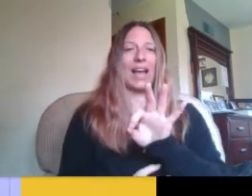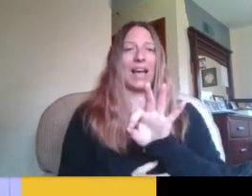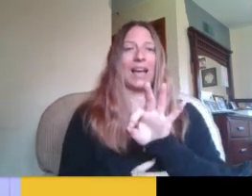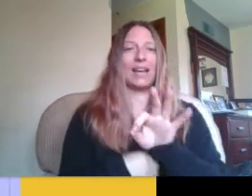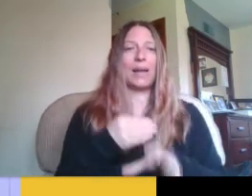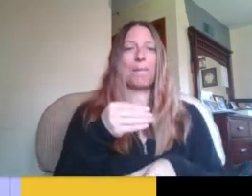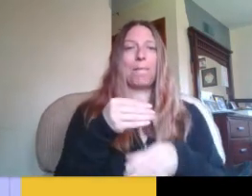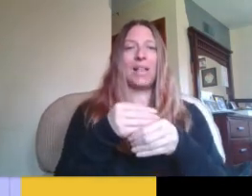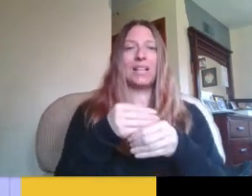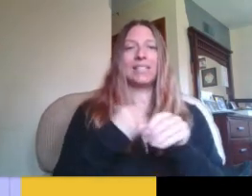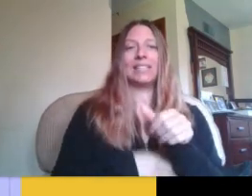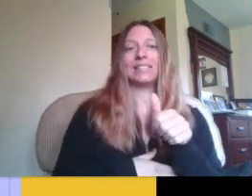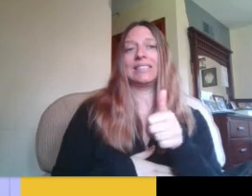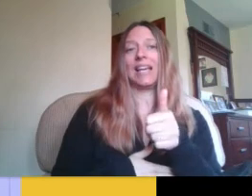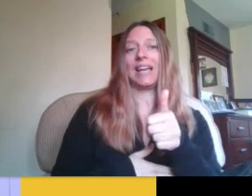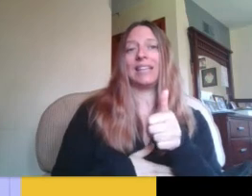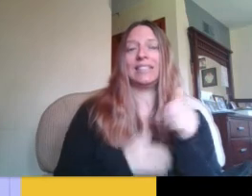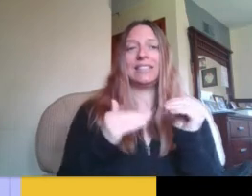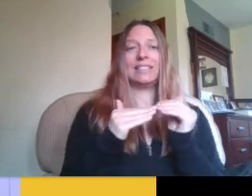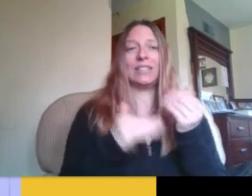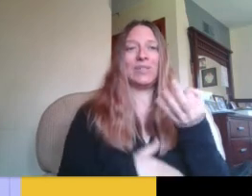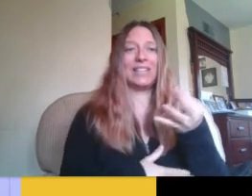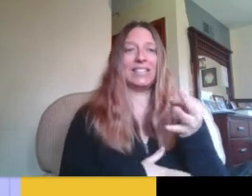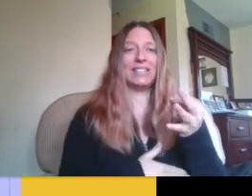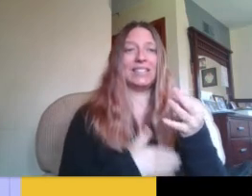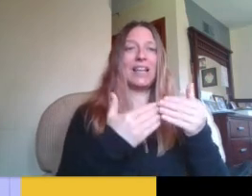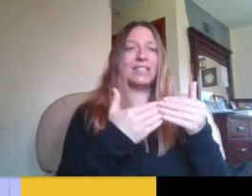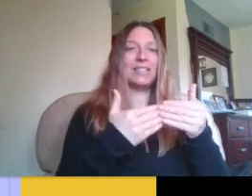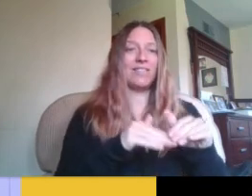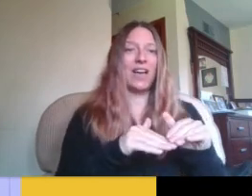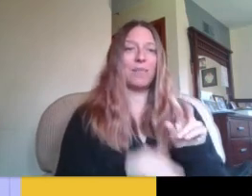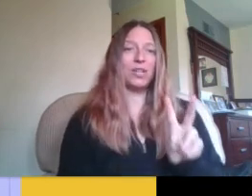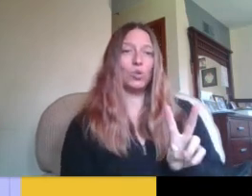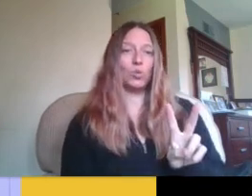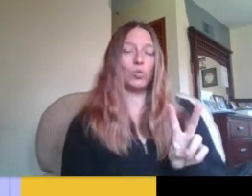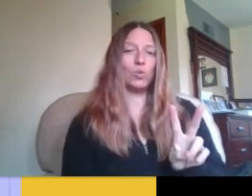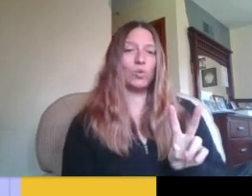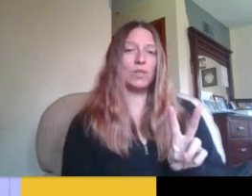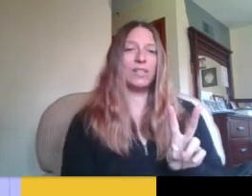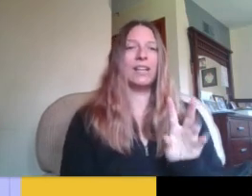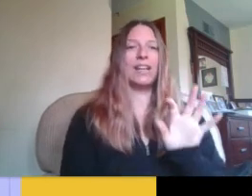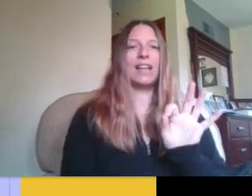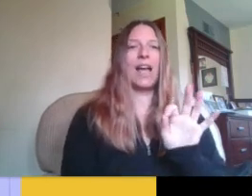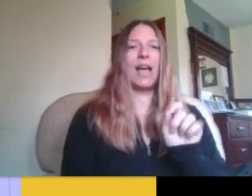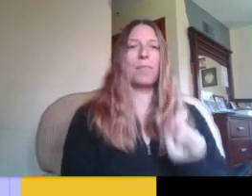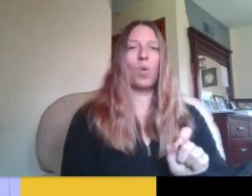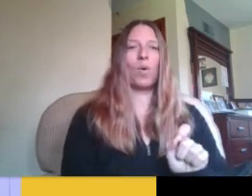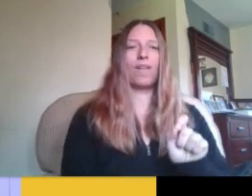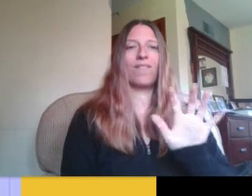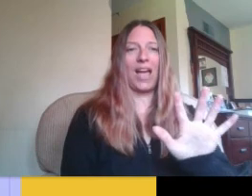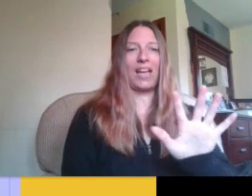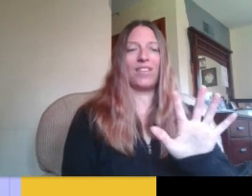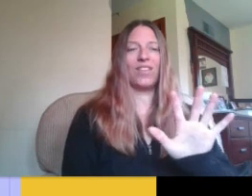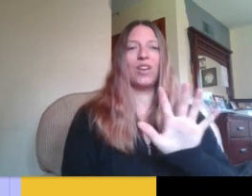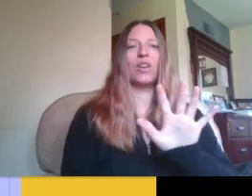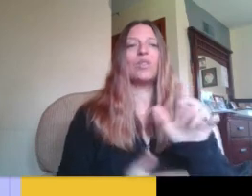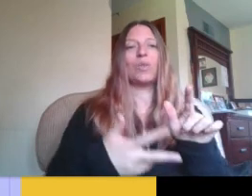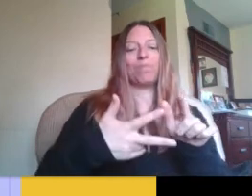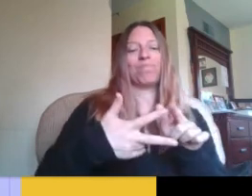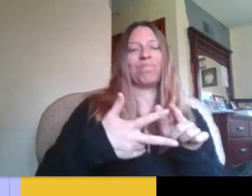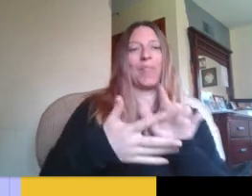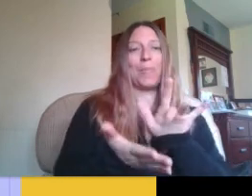10. That's easy. 9 plus 10 equals 19. And then 19 divided by 2 is 9.5. So the median number of